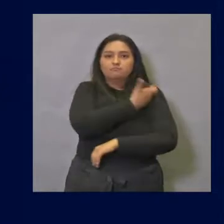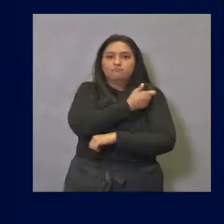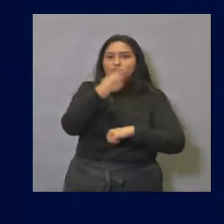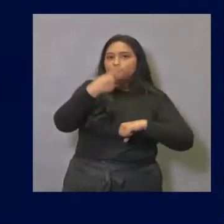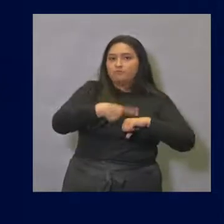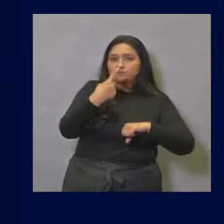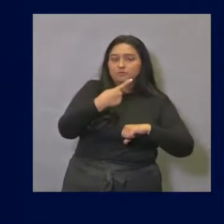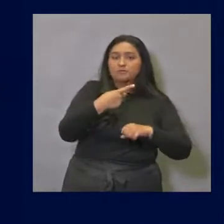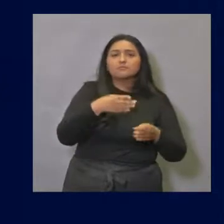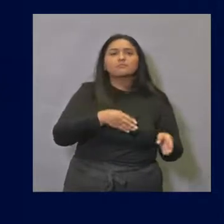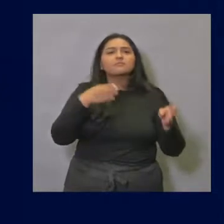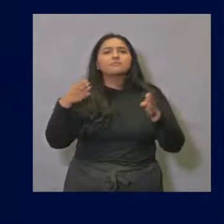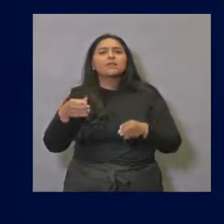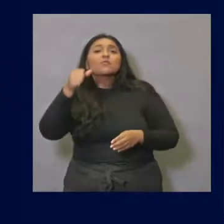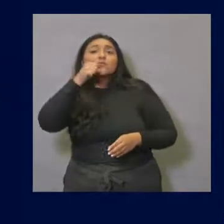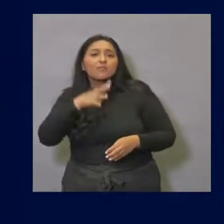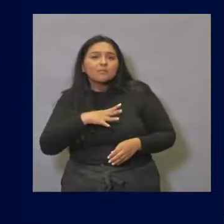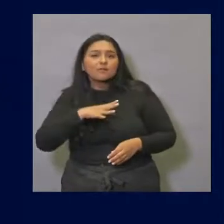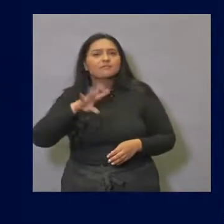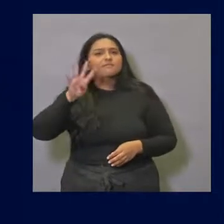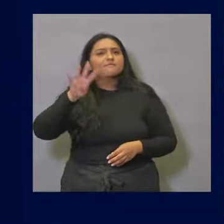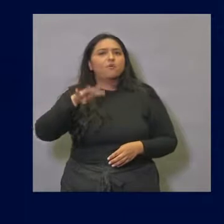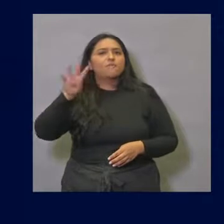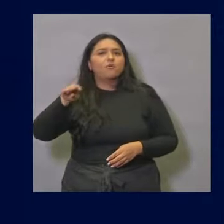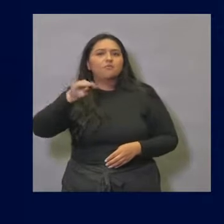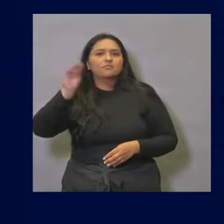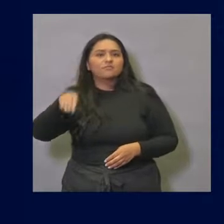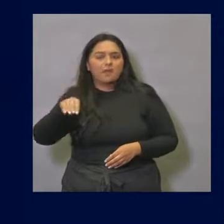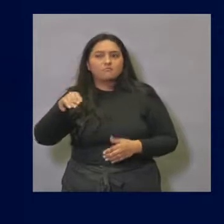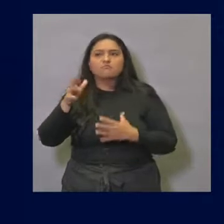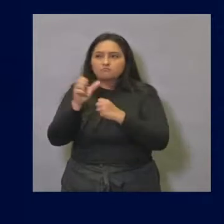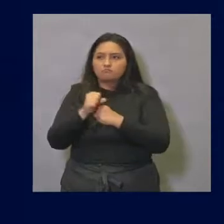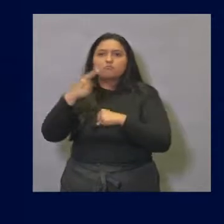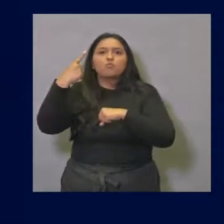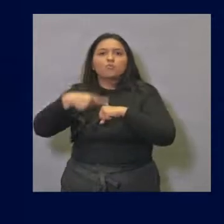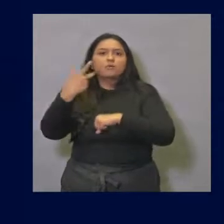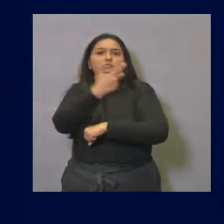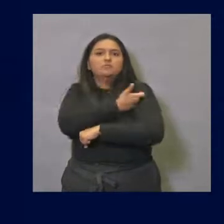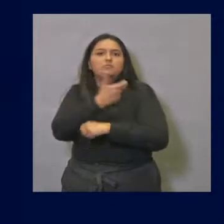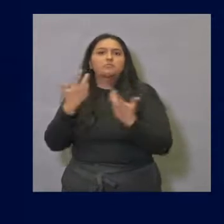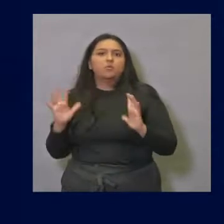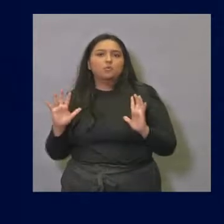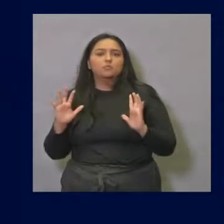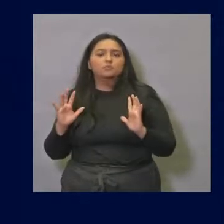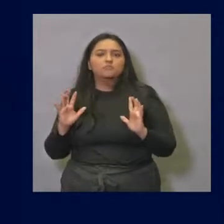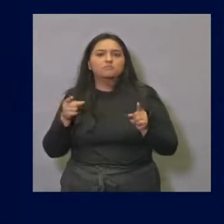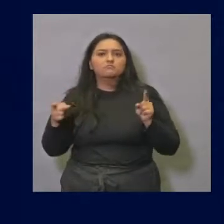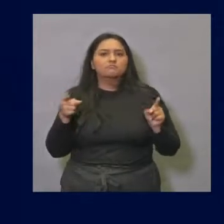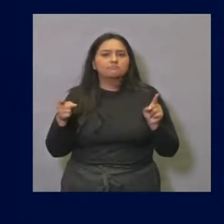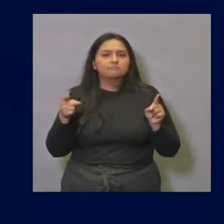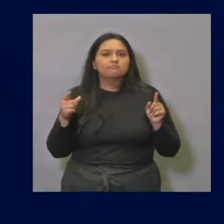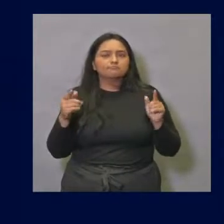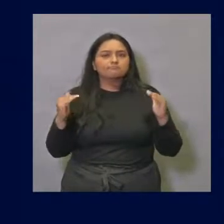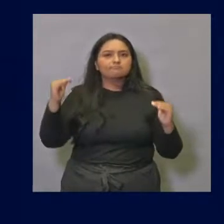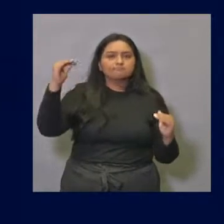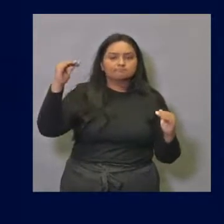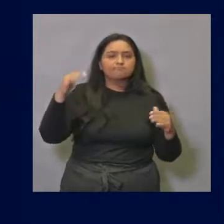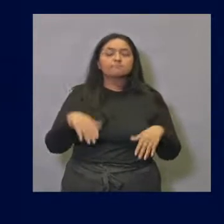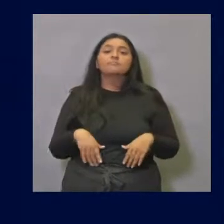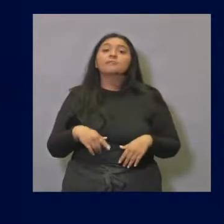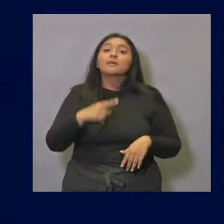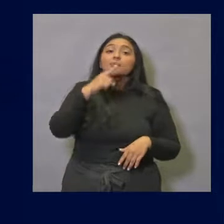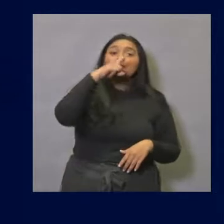while 44% of women have received at least 1 dose of the vaccine. Black and Latino males are also